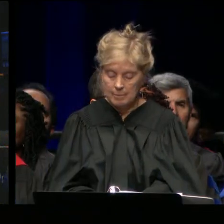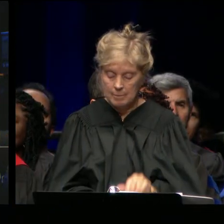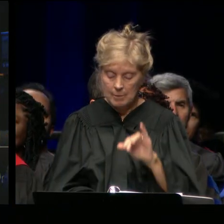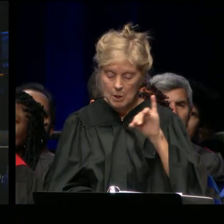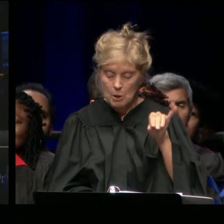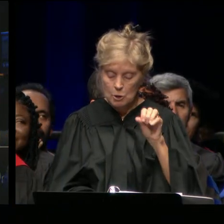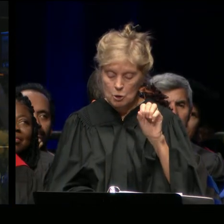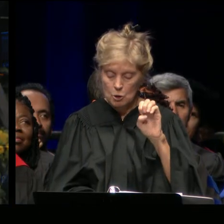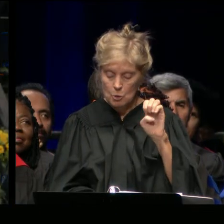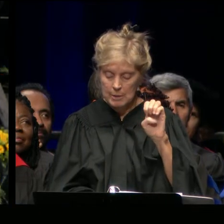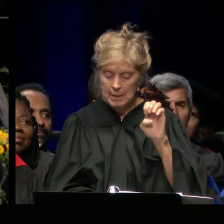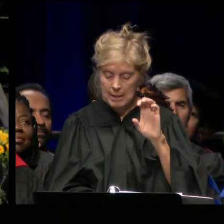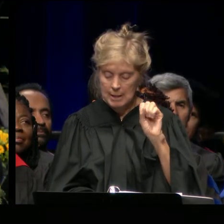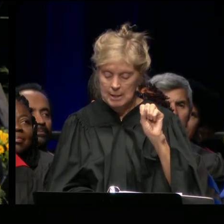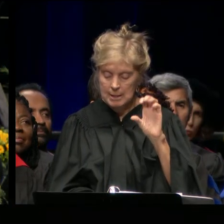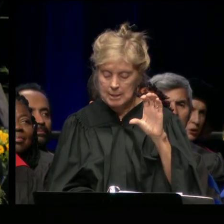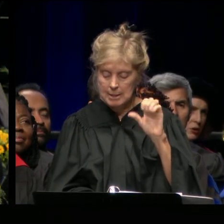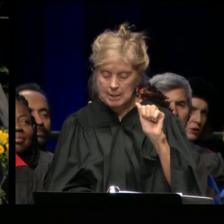Josie Scalabrini.